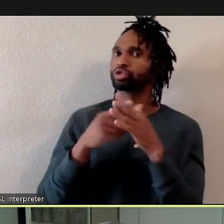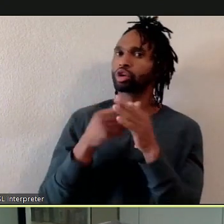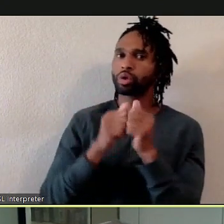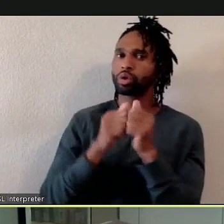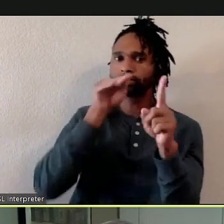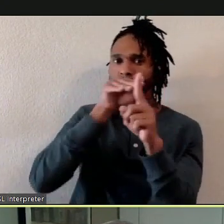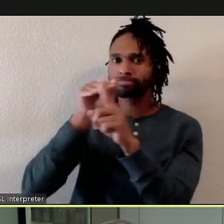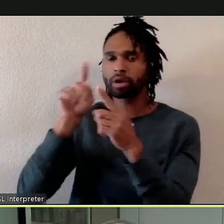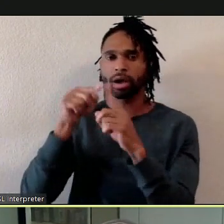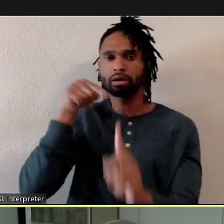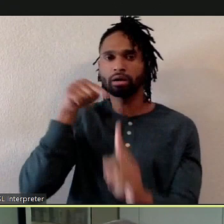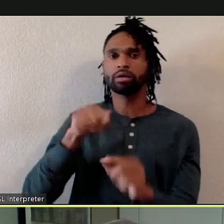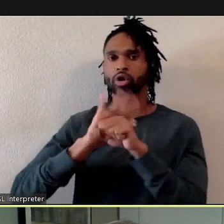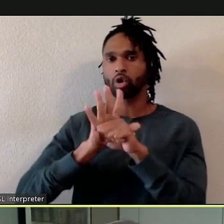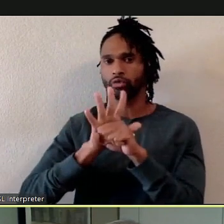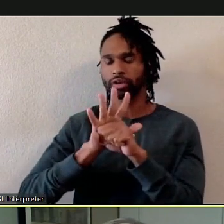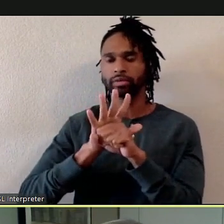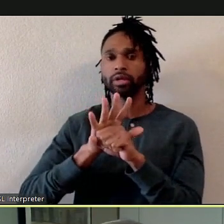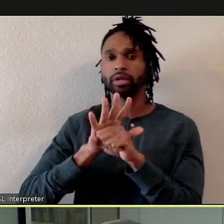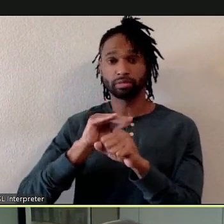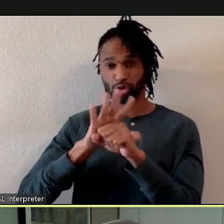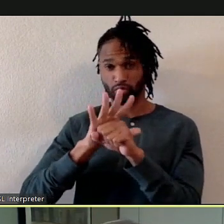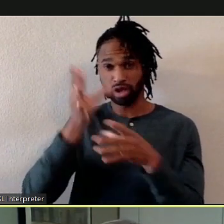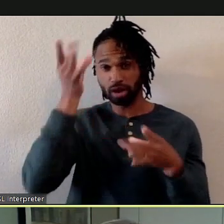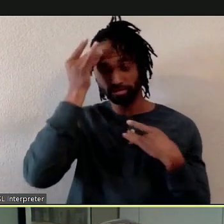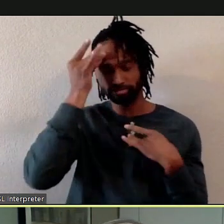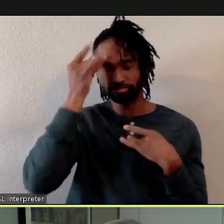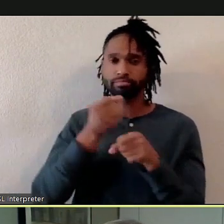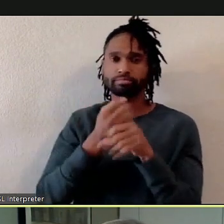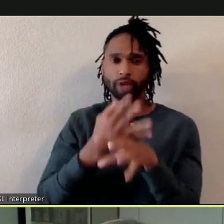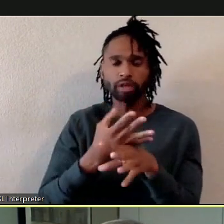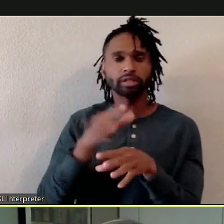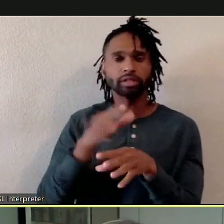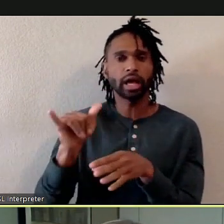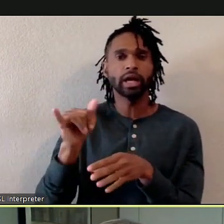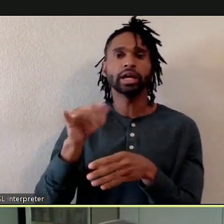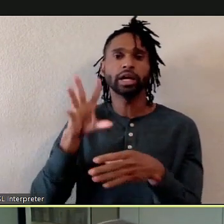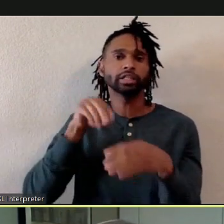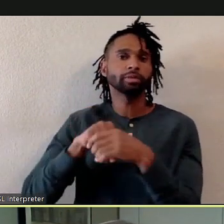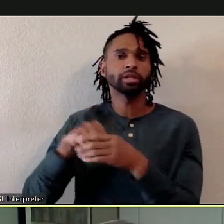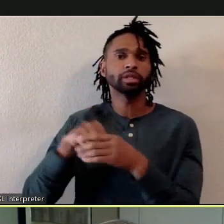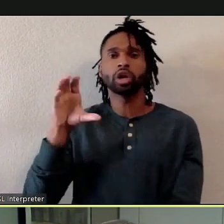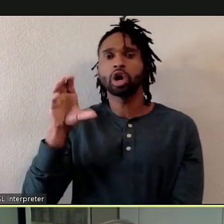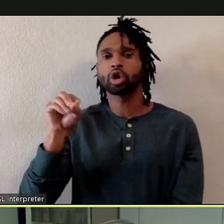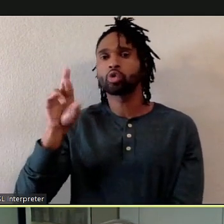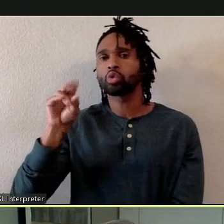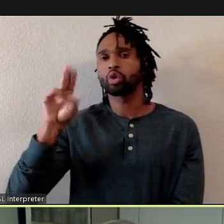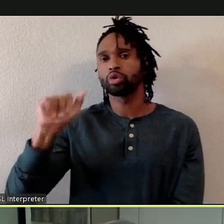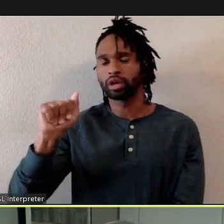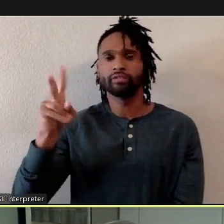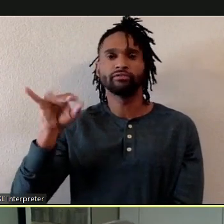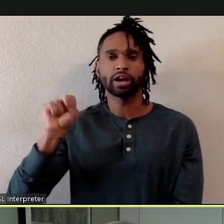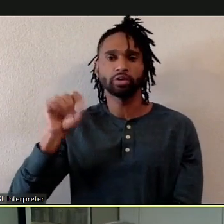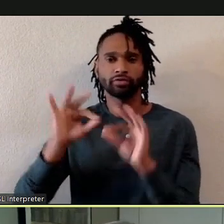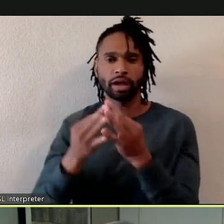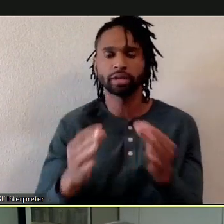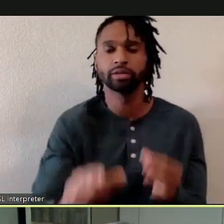virus. So the virus that causes COVID-19 is a member of the coronavirus family. This virus is